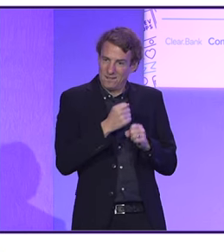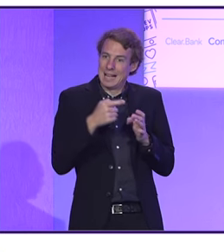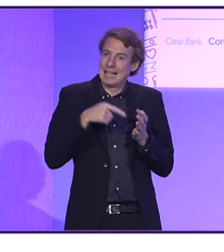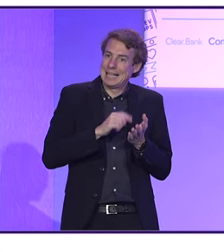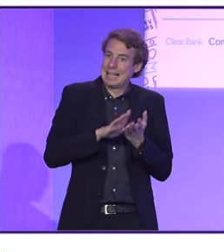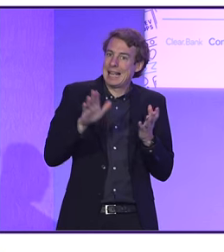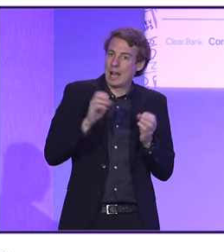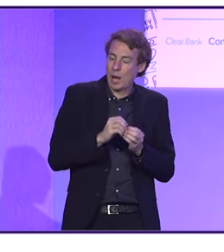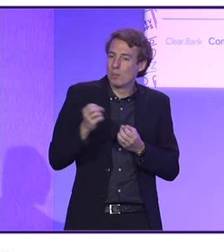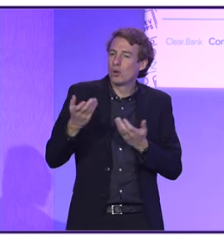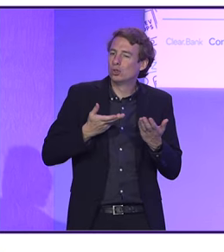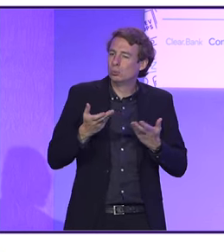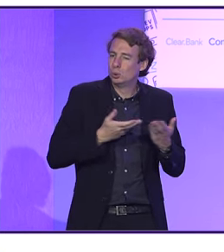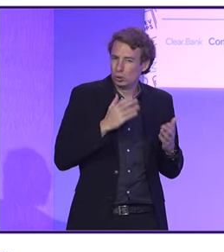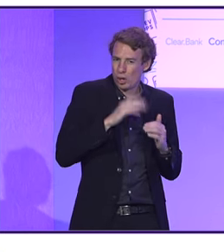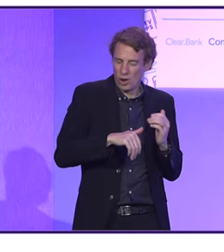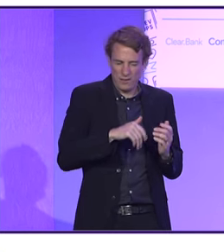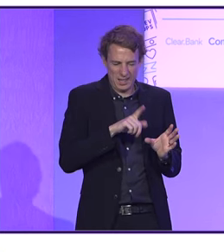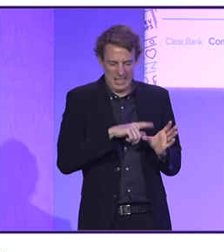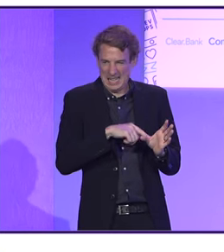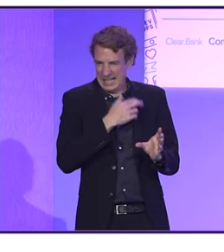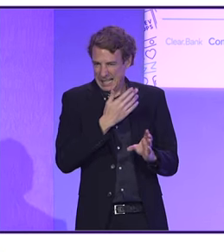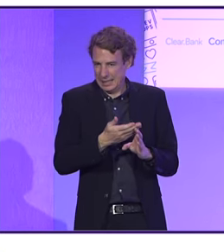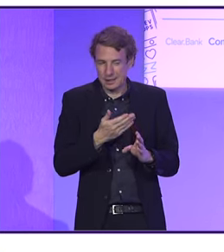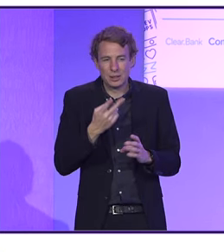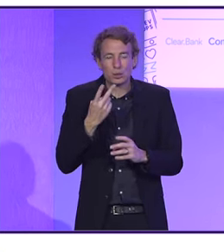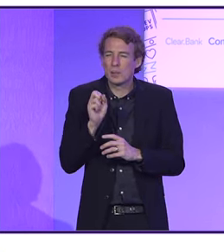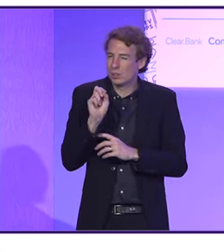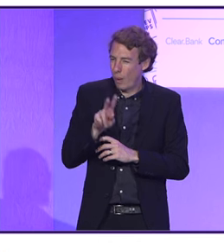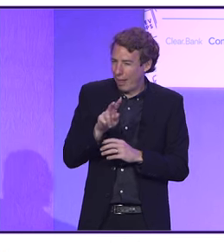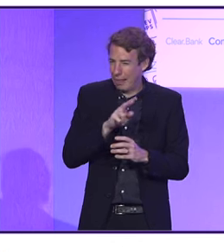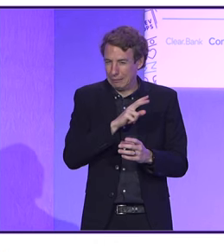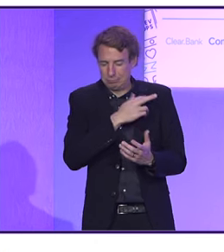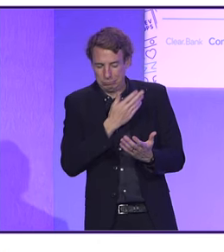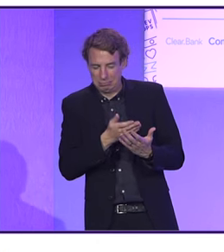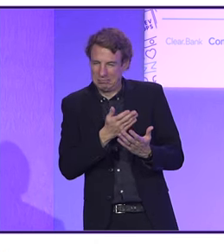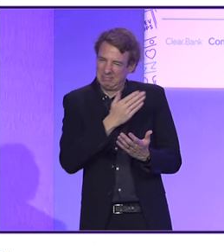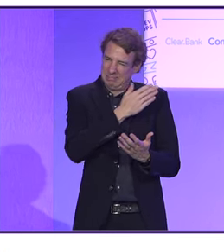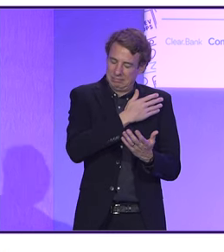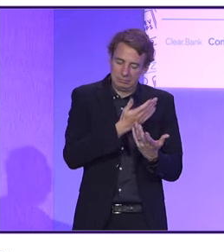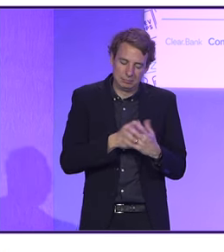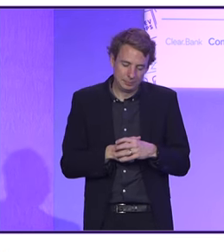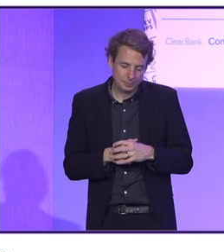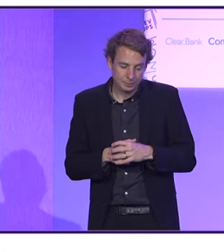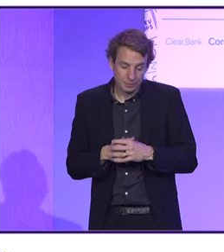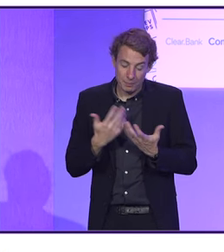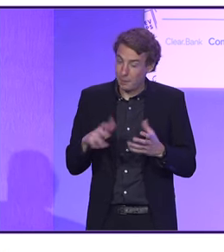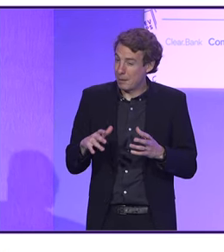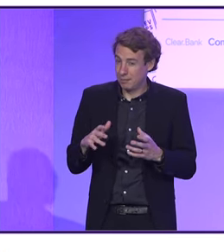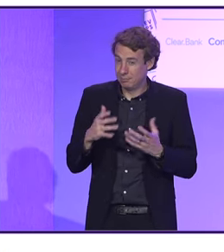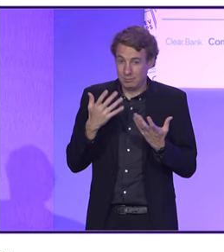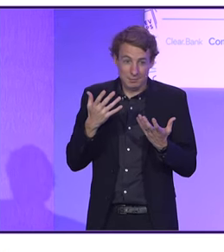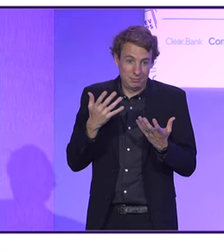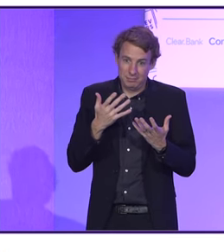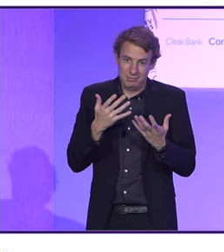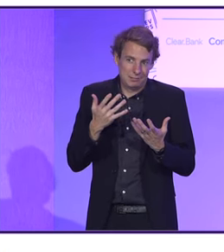over the years. So it's been running since 2012, but probably a bit earlier than that. And there have been, you know, tens of thousands of commits to this.